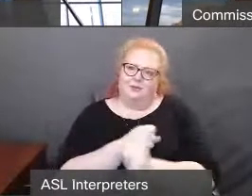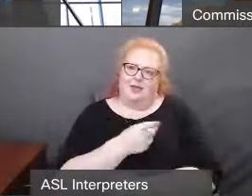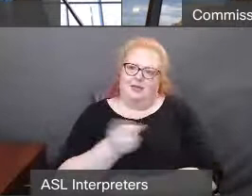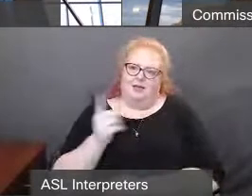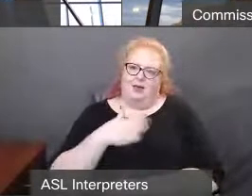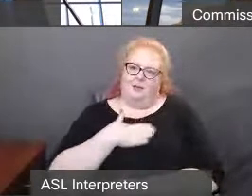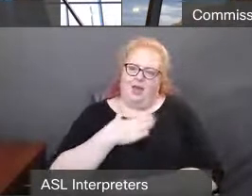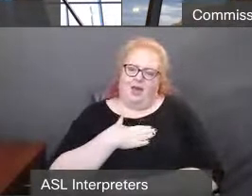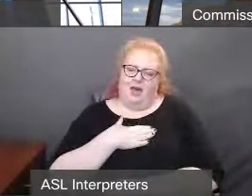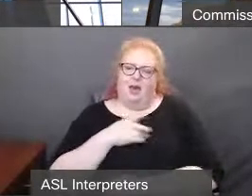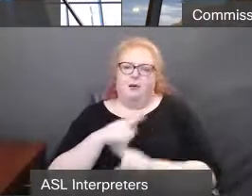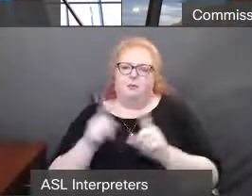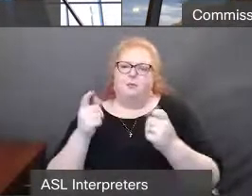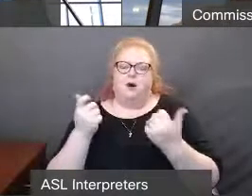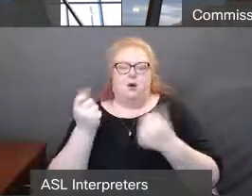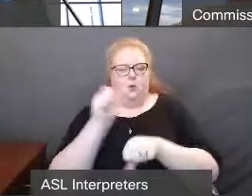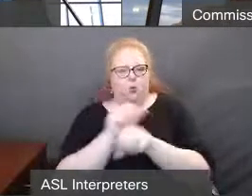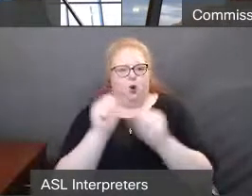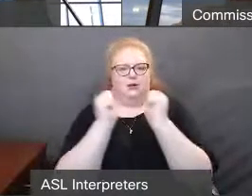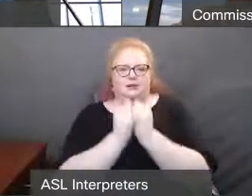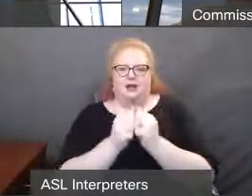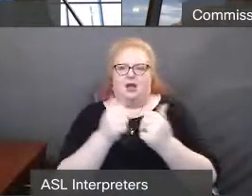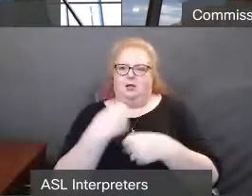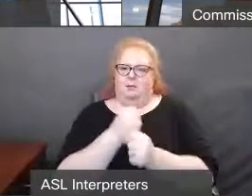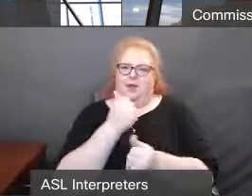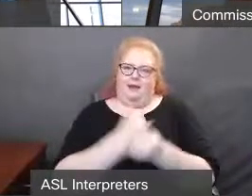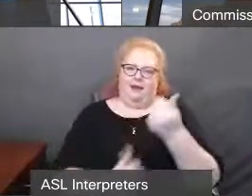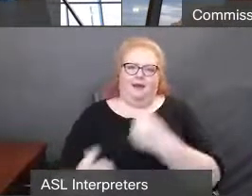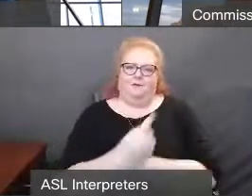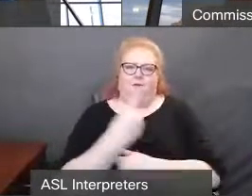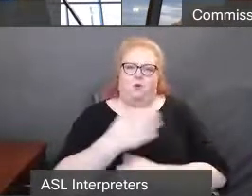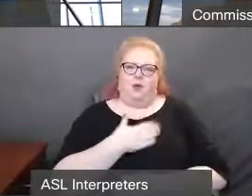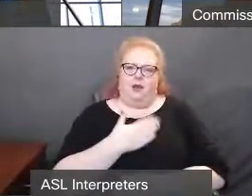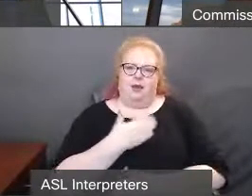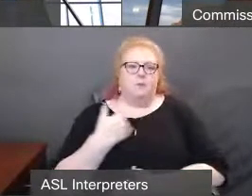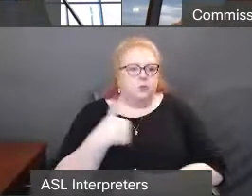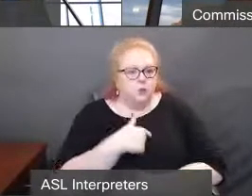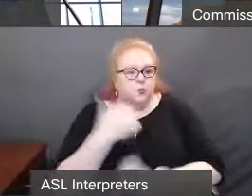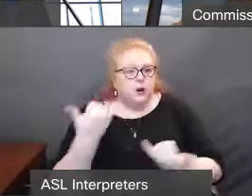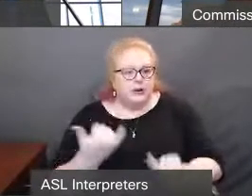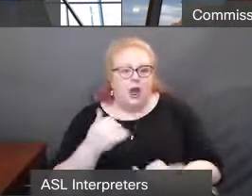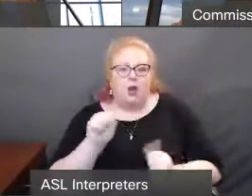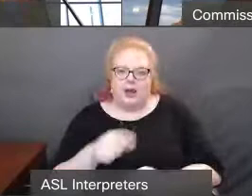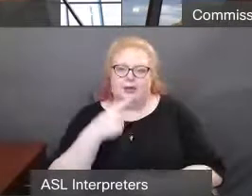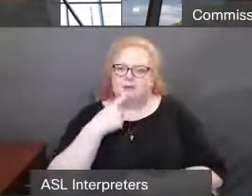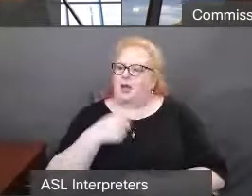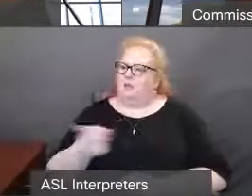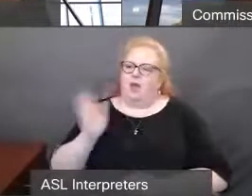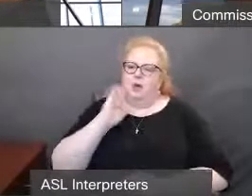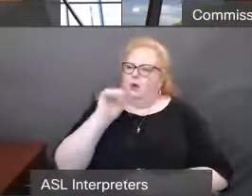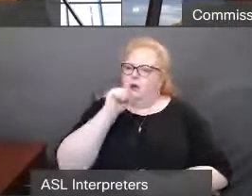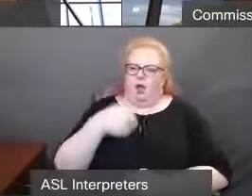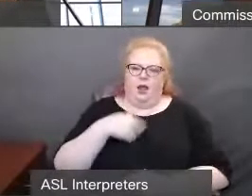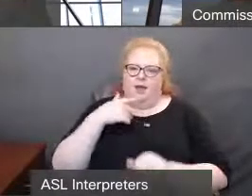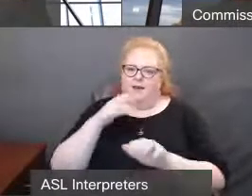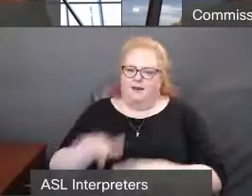makes everybody happy and that's fair. And that we can say, okay, they're not going to be flooded. The other thing is they keep bringing out, there's